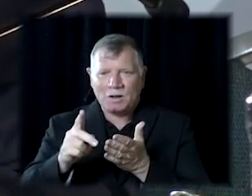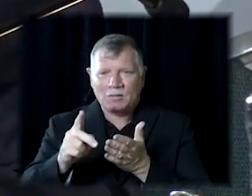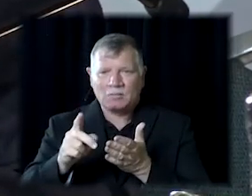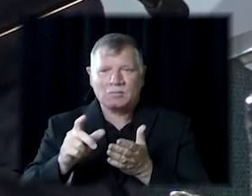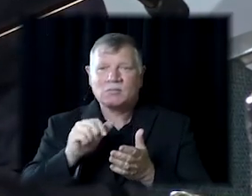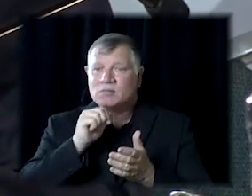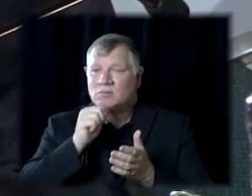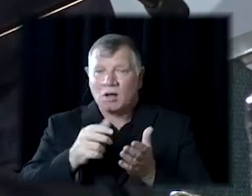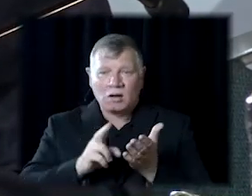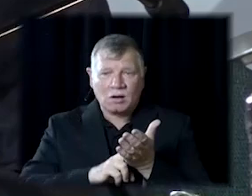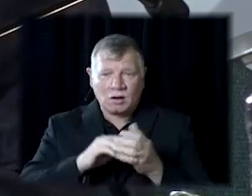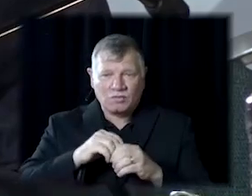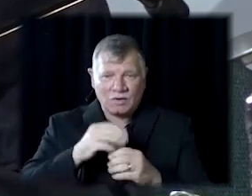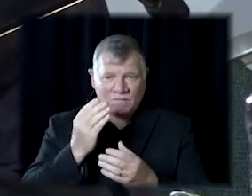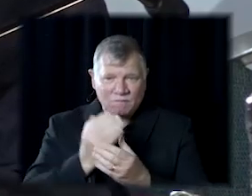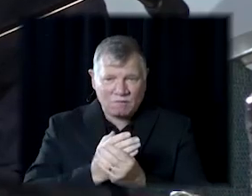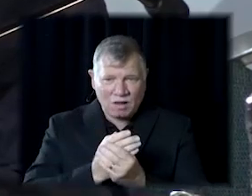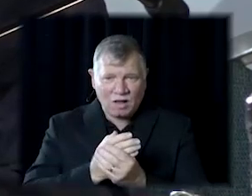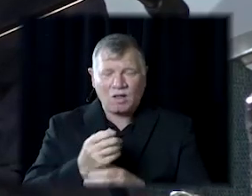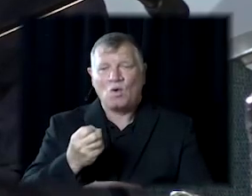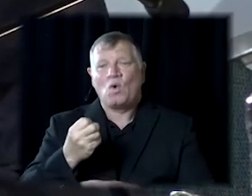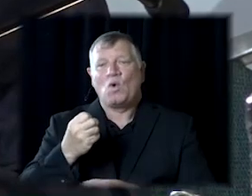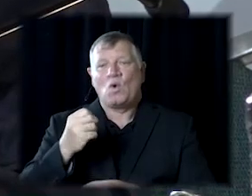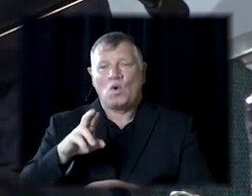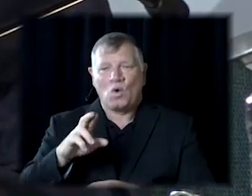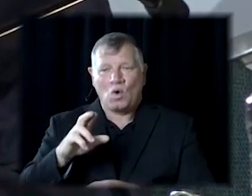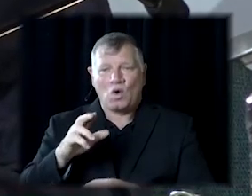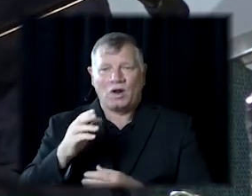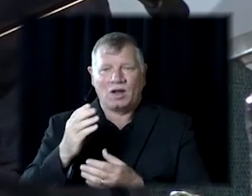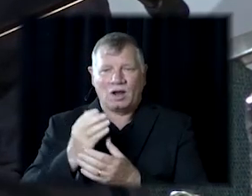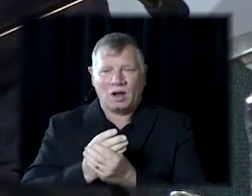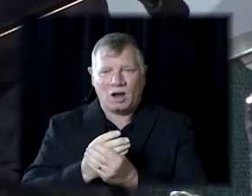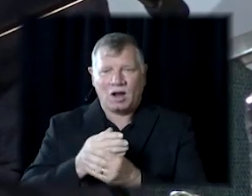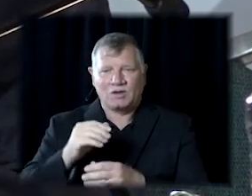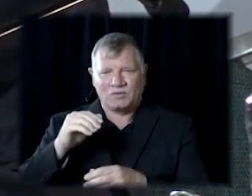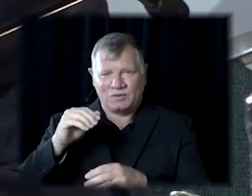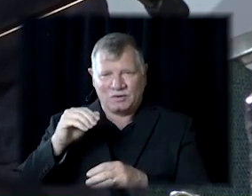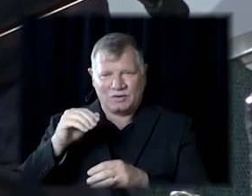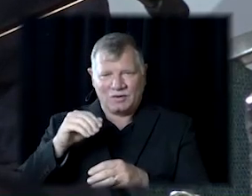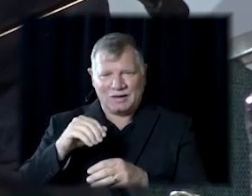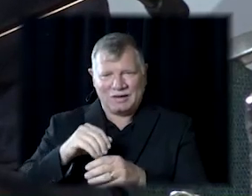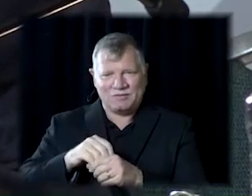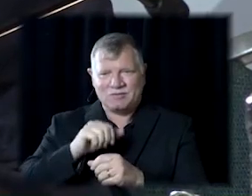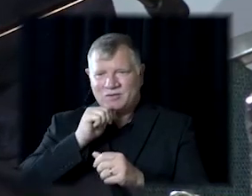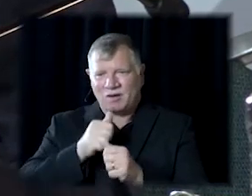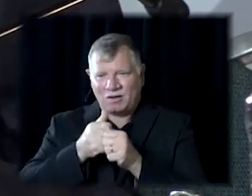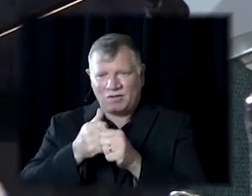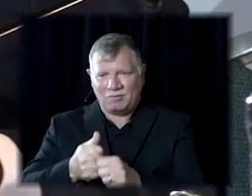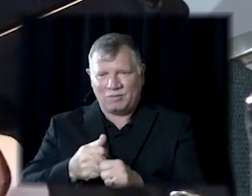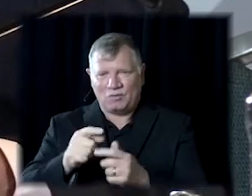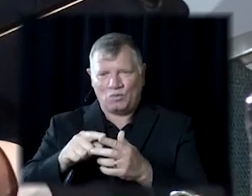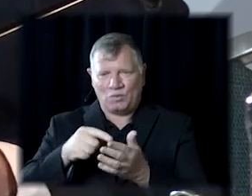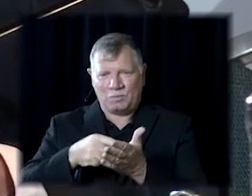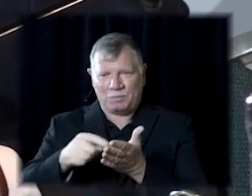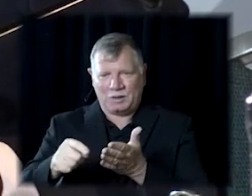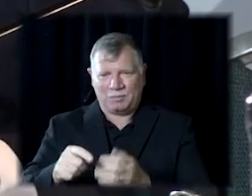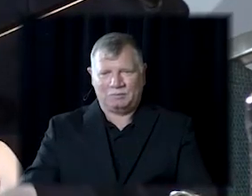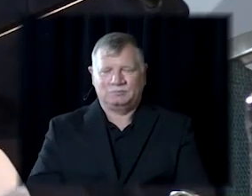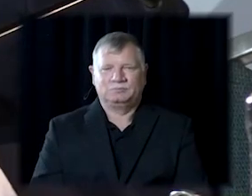wasn't a contract on file, or the contract on file did not correspond to the payment itself.